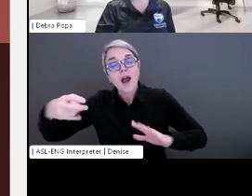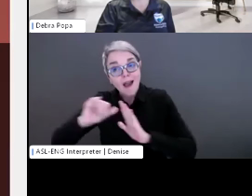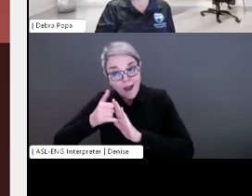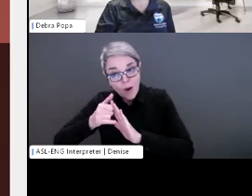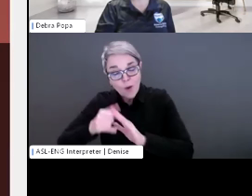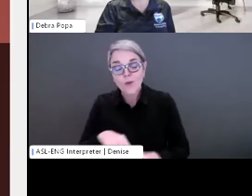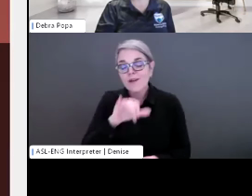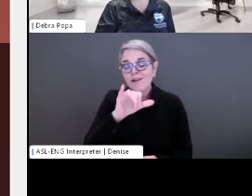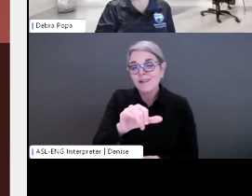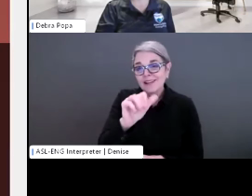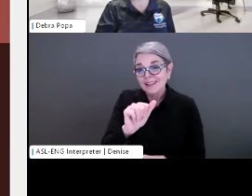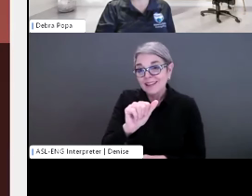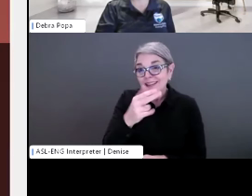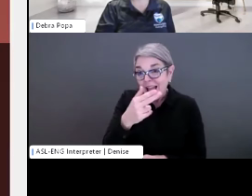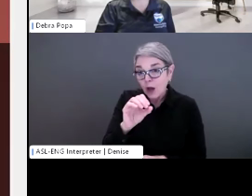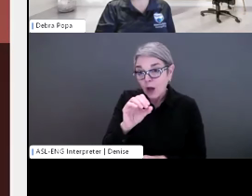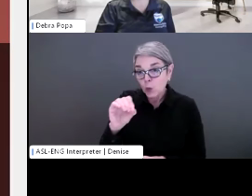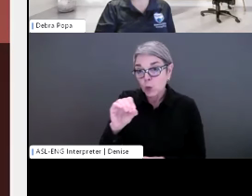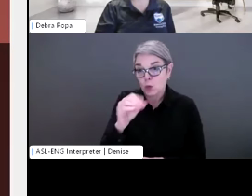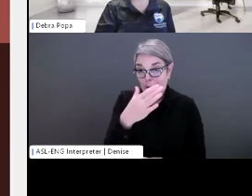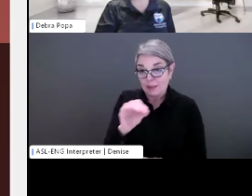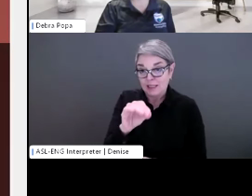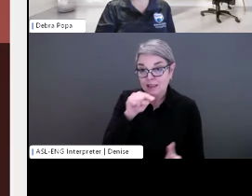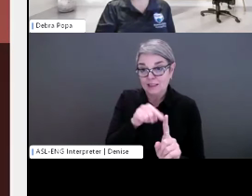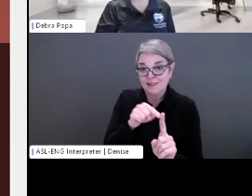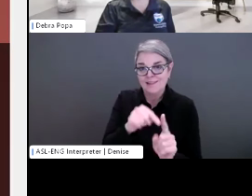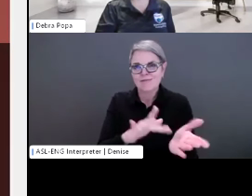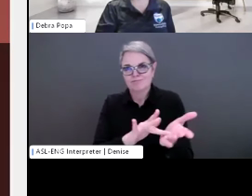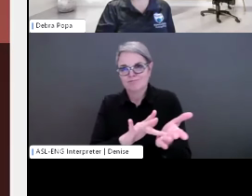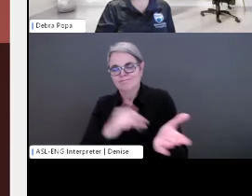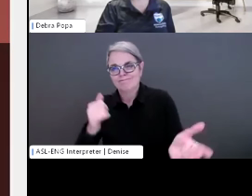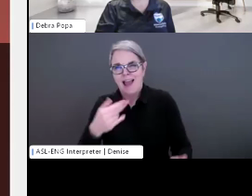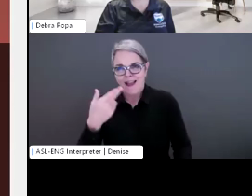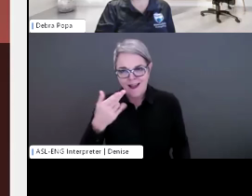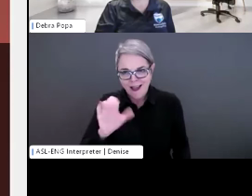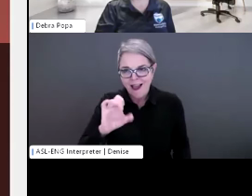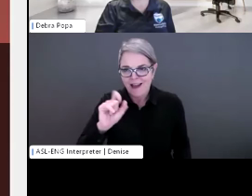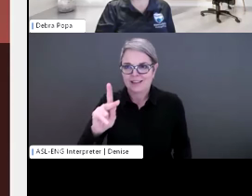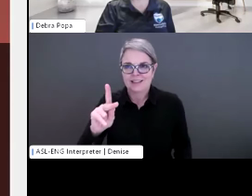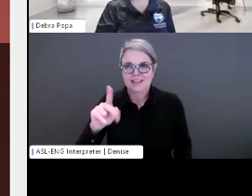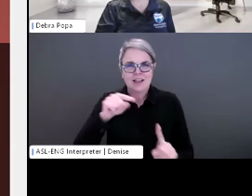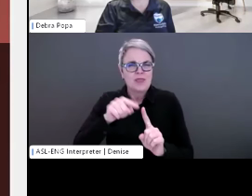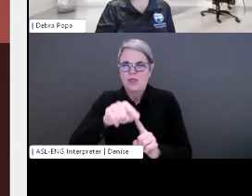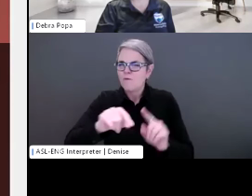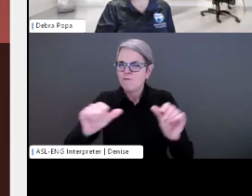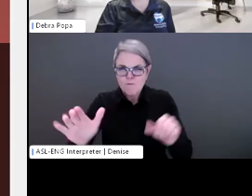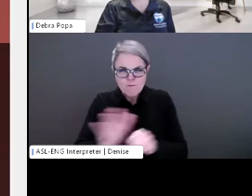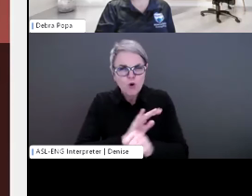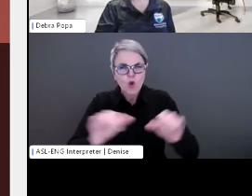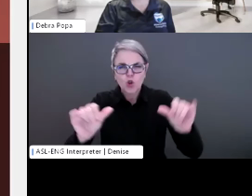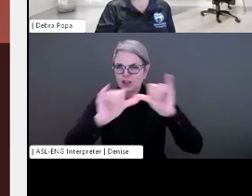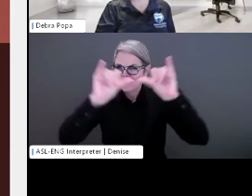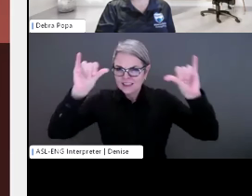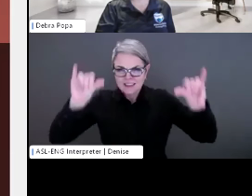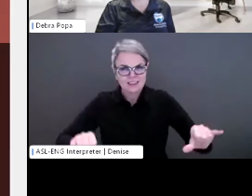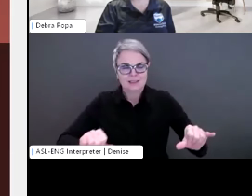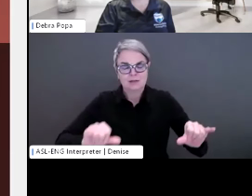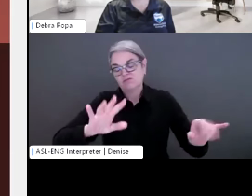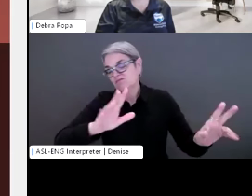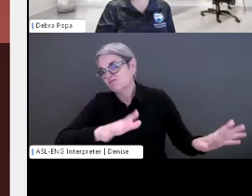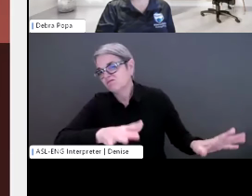in such a major way that their entire systems were commanded by hackers. And so I kept on going back in there